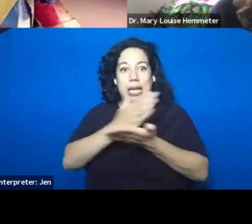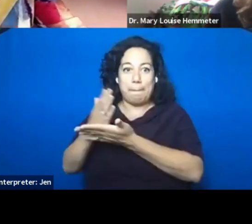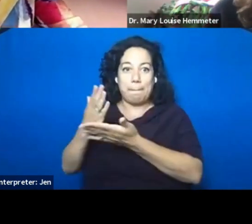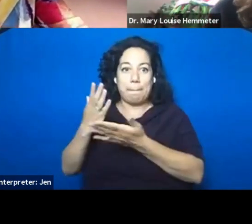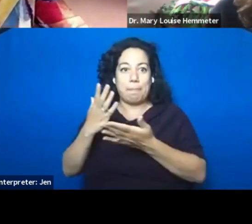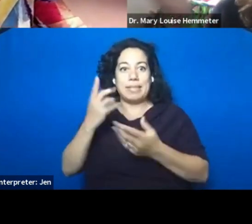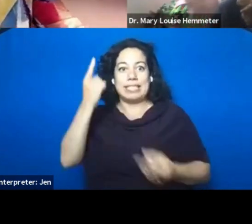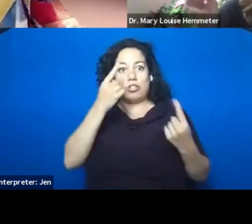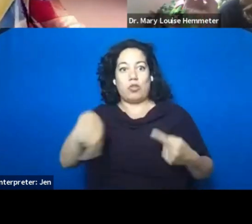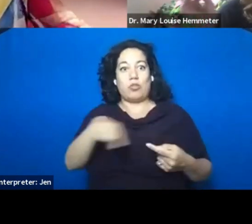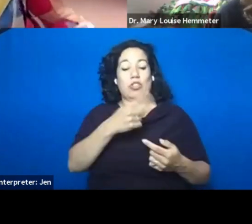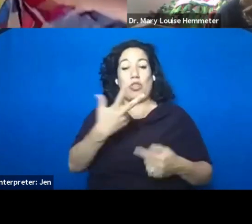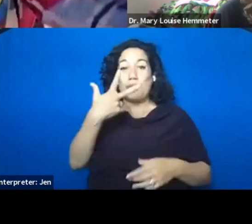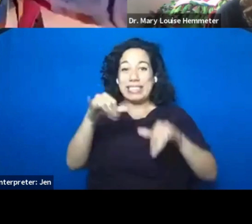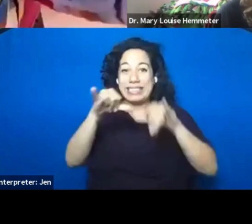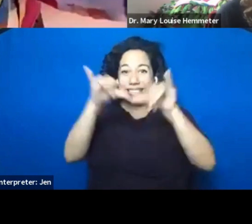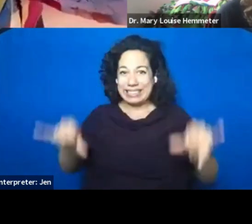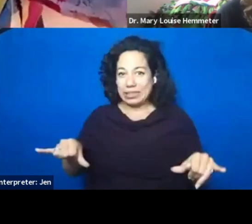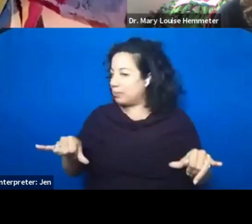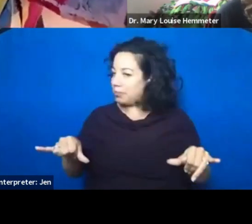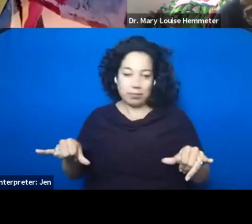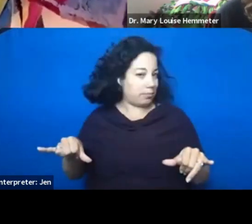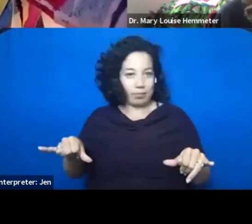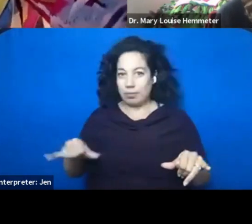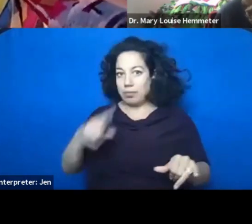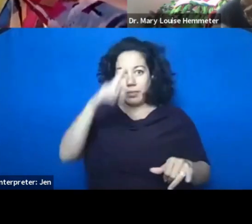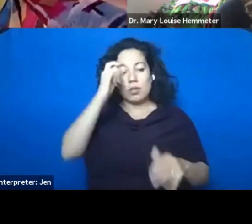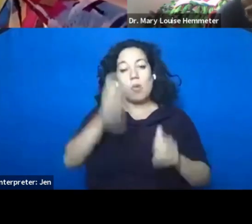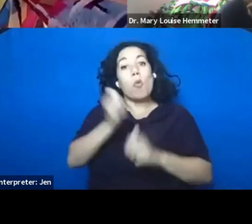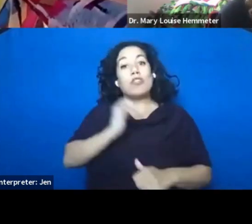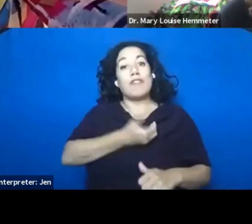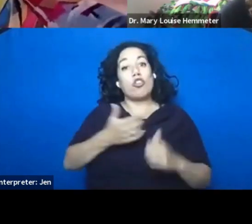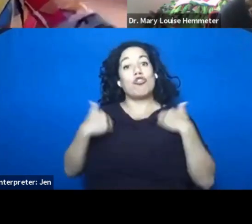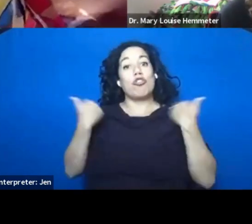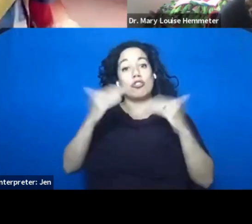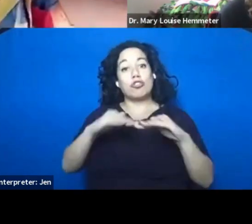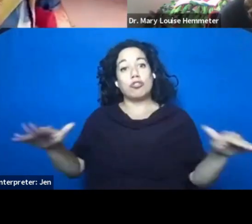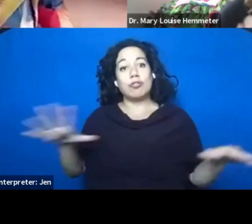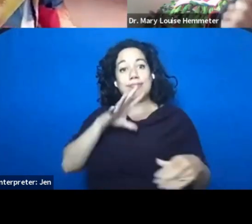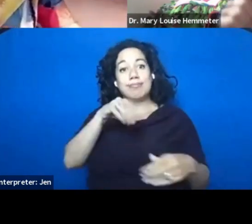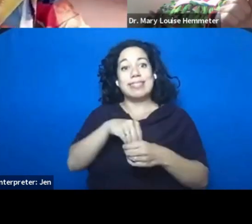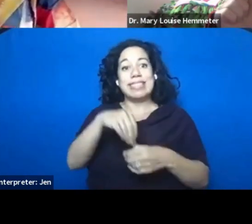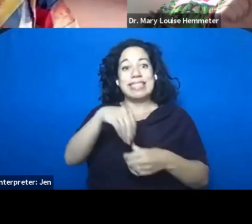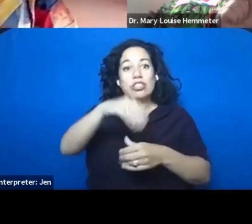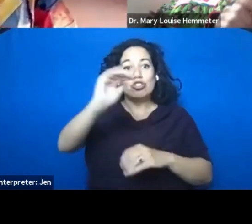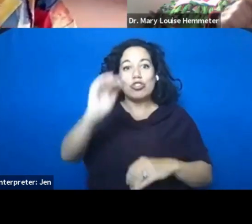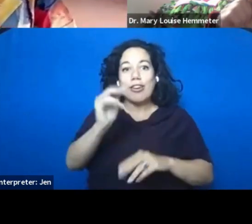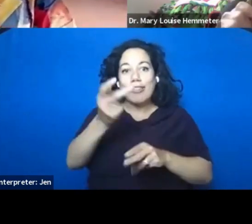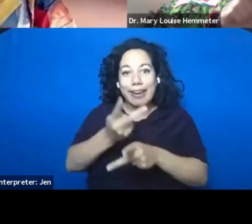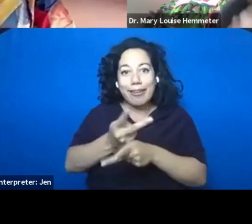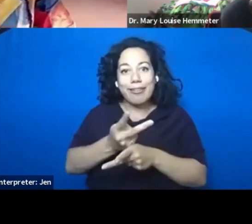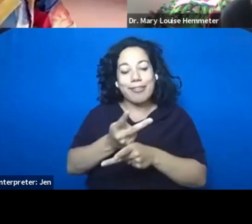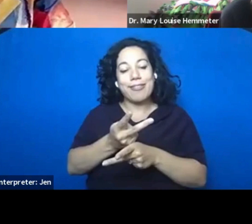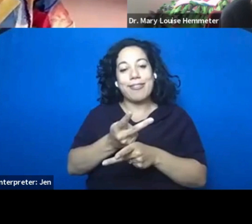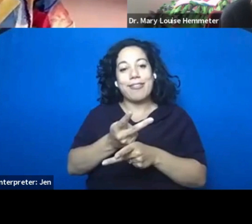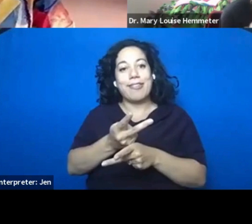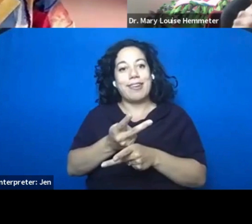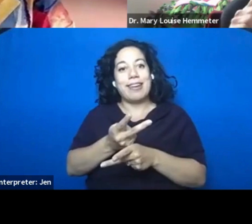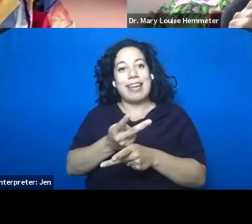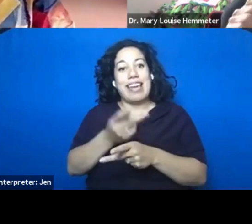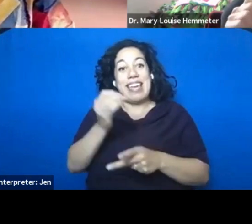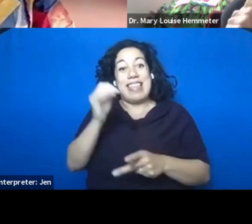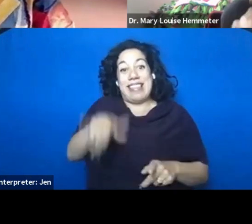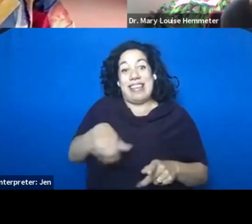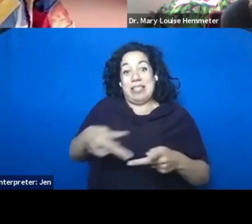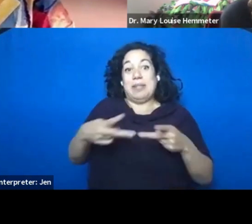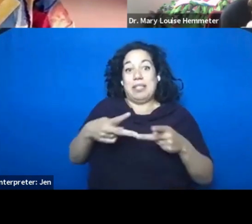3 systems, because the vast majority of our young children spend time in childcare, and yet that's the place where